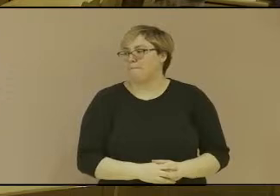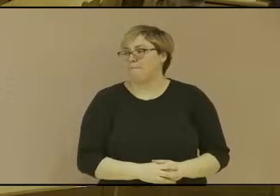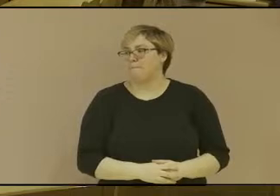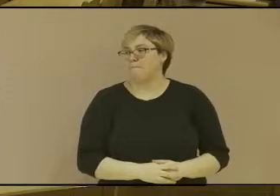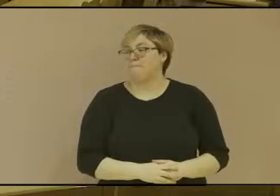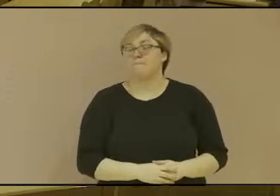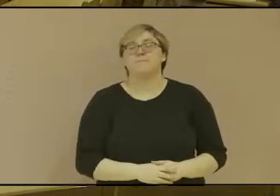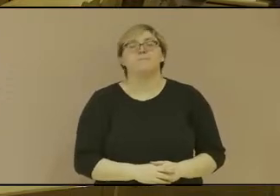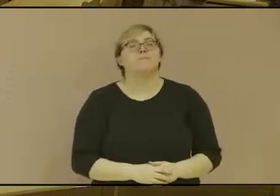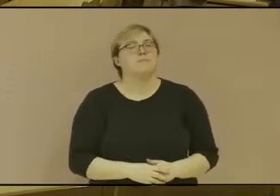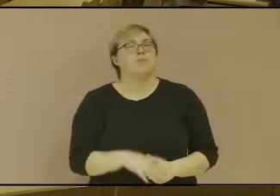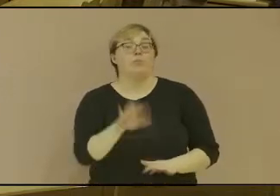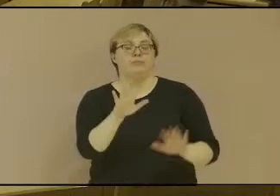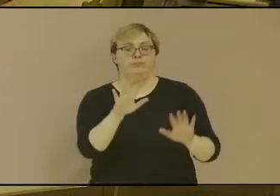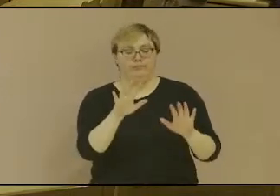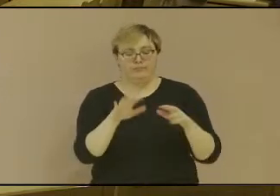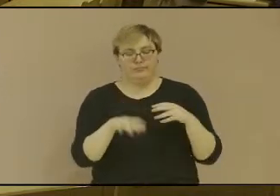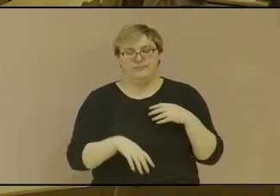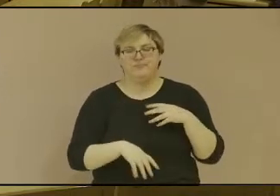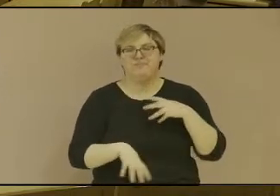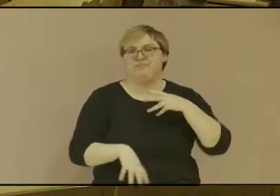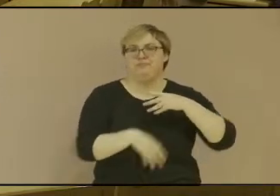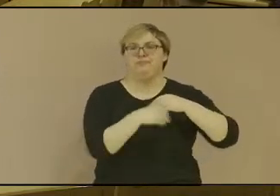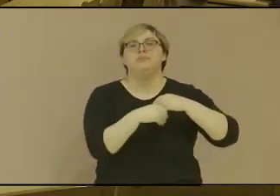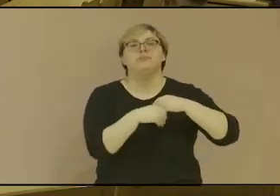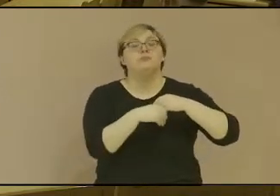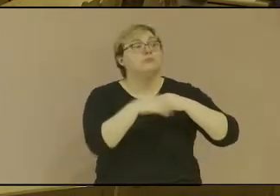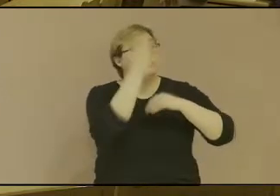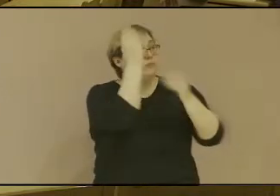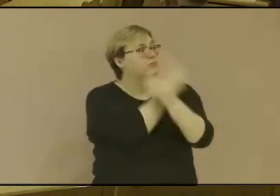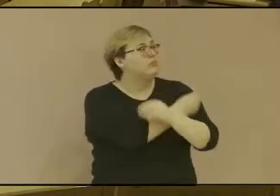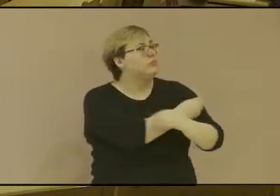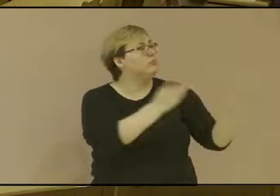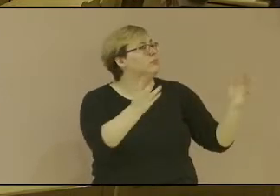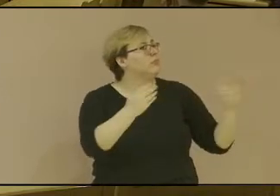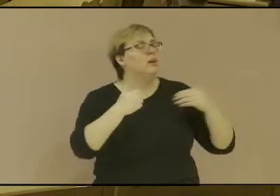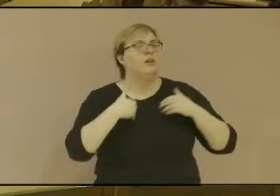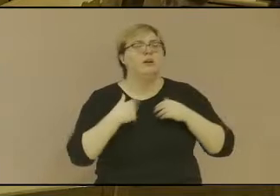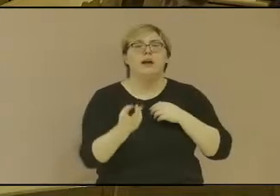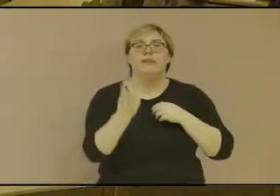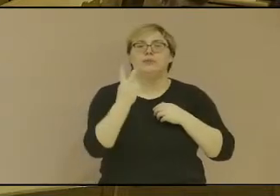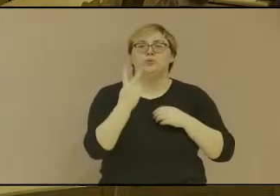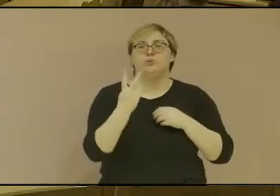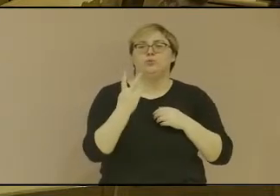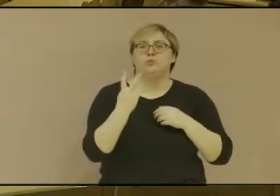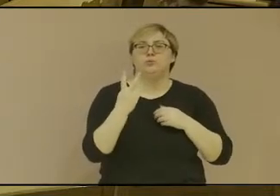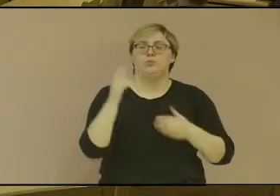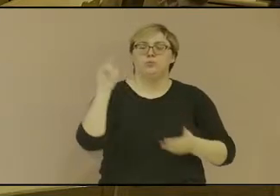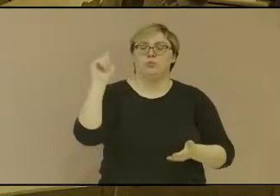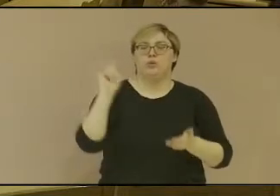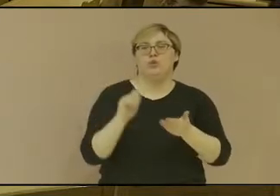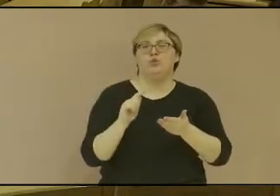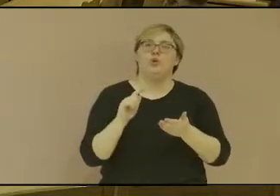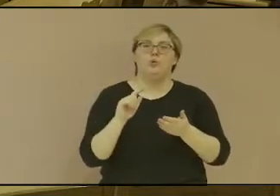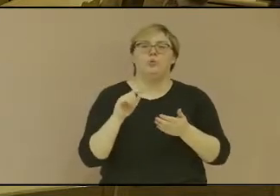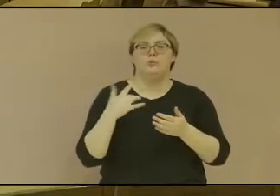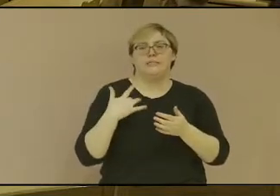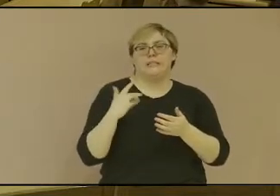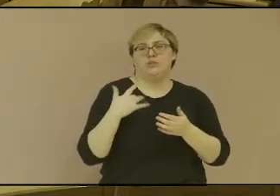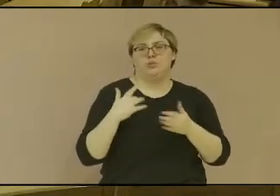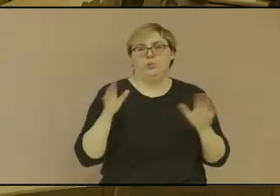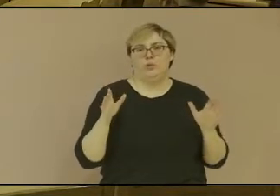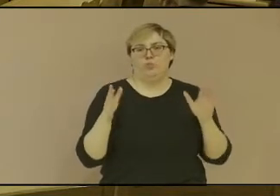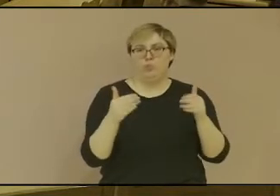I also wanted to just mention to everyone in the room that we do have two low sensitivity